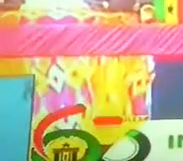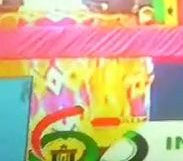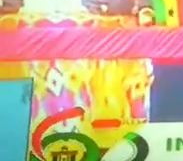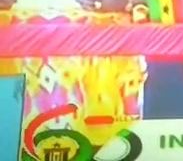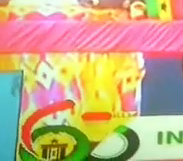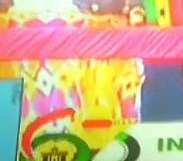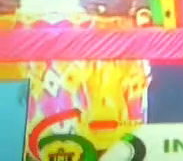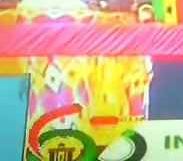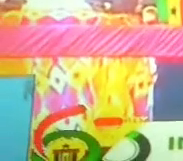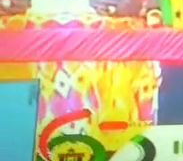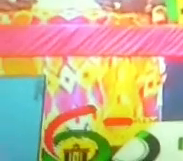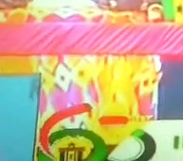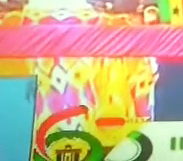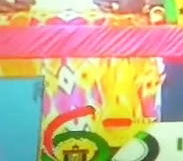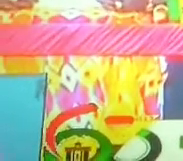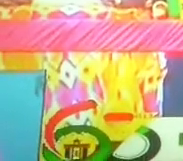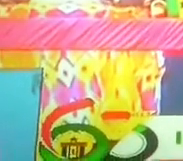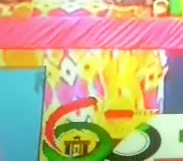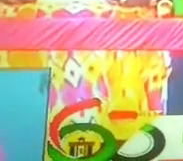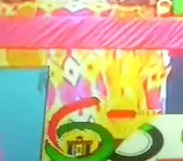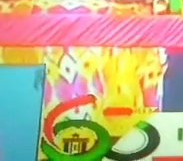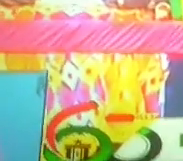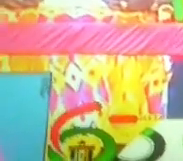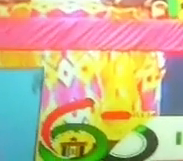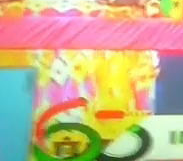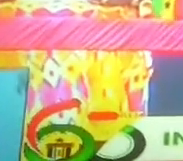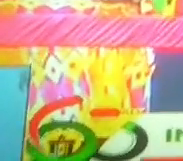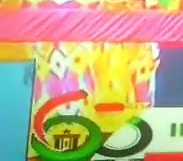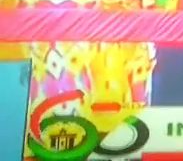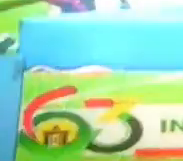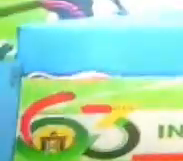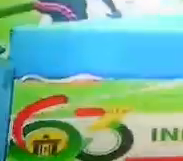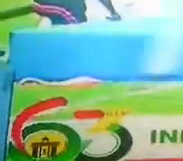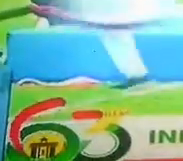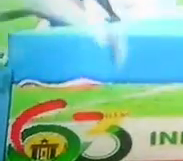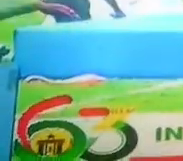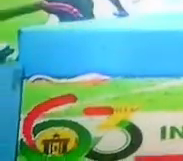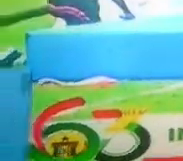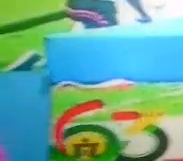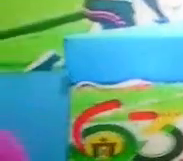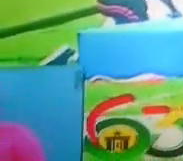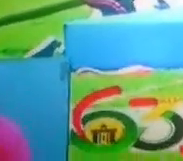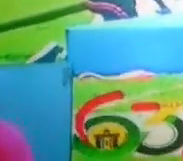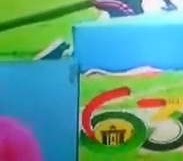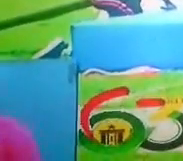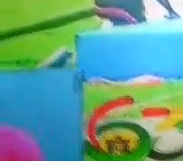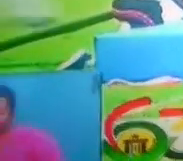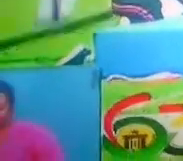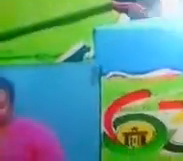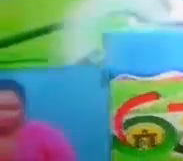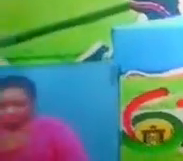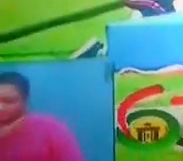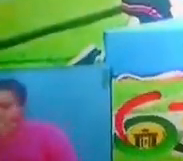Veronica Ahen, who is here in commentary position with me, has been warning us that we should not try this at home.